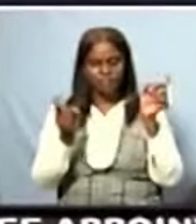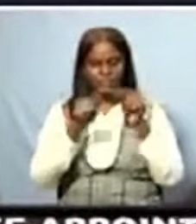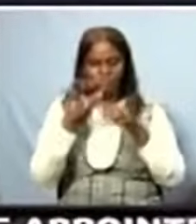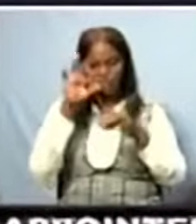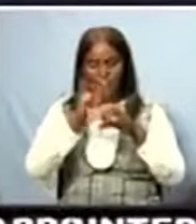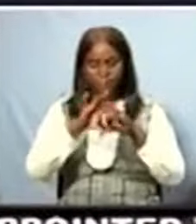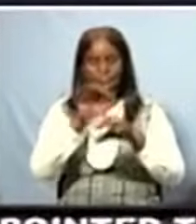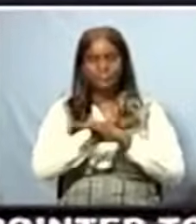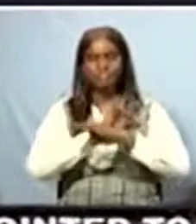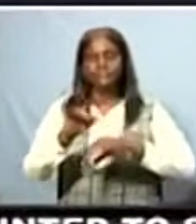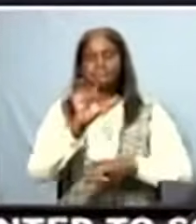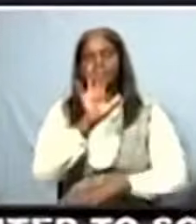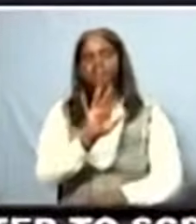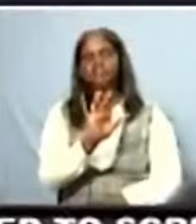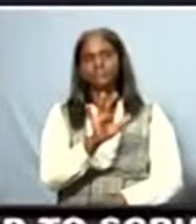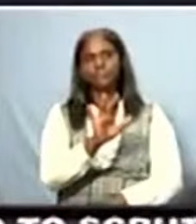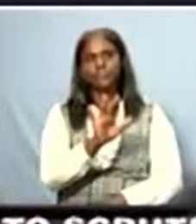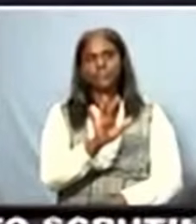vacancy occurs.